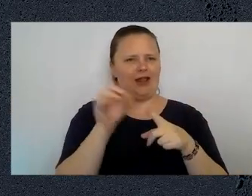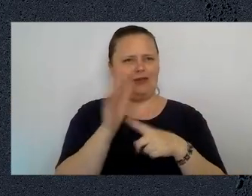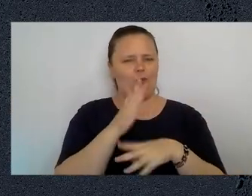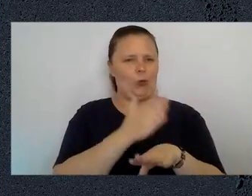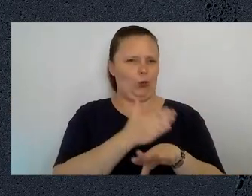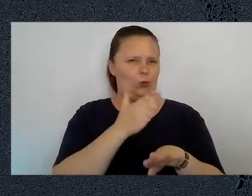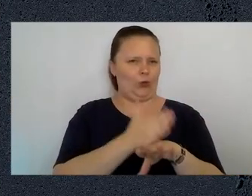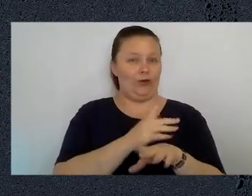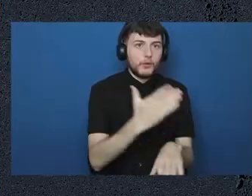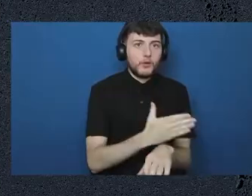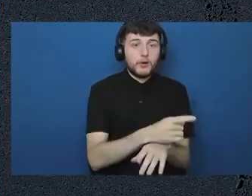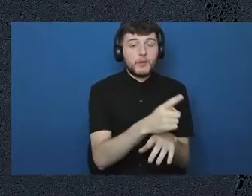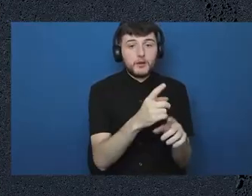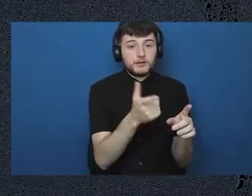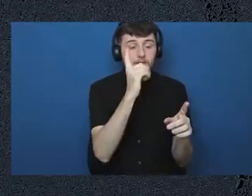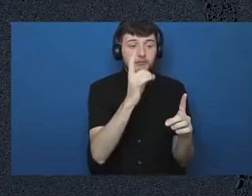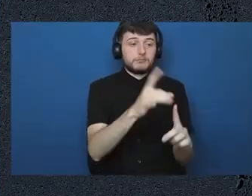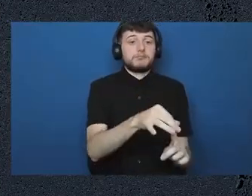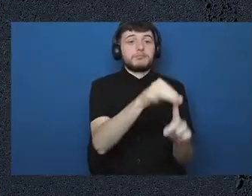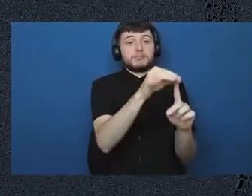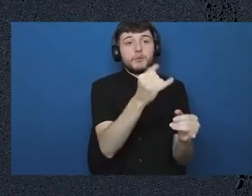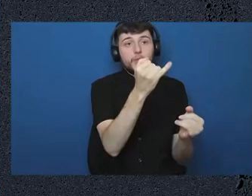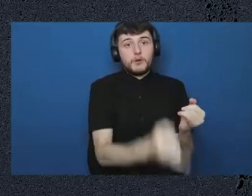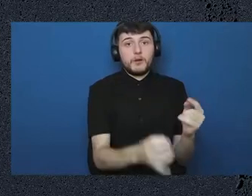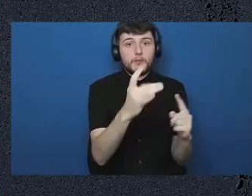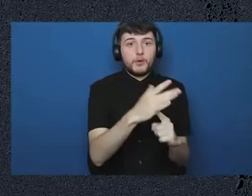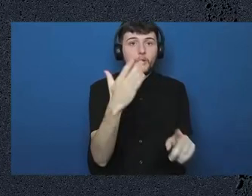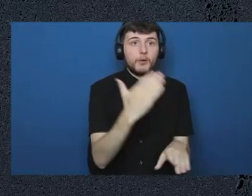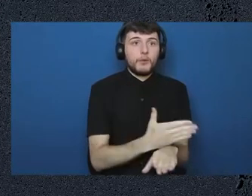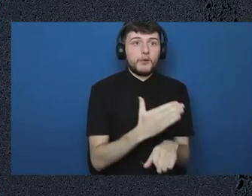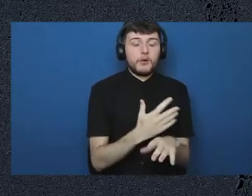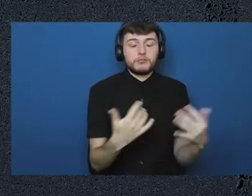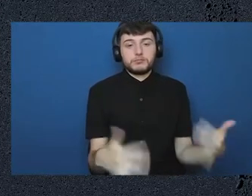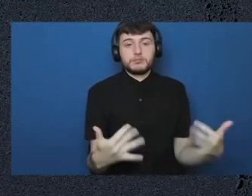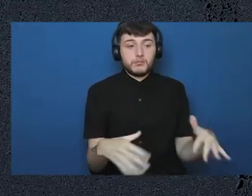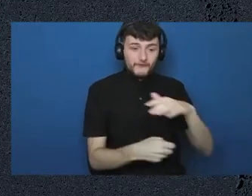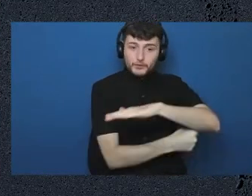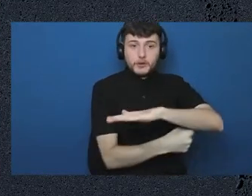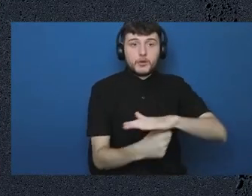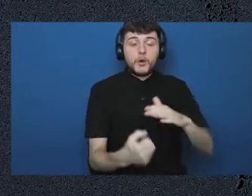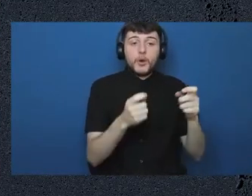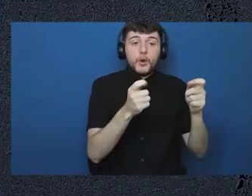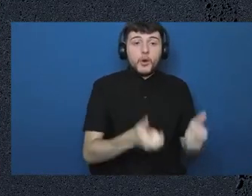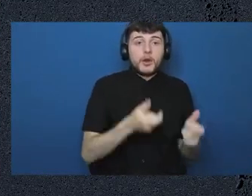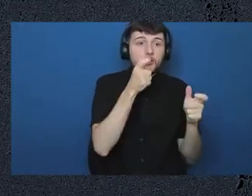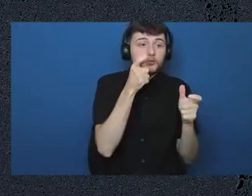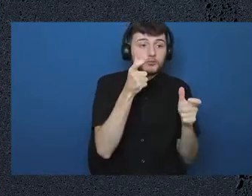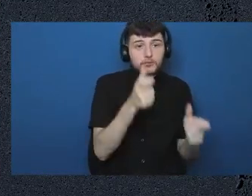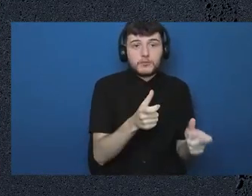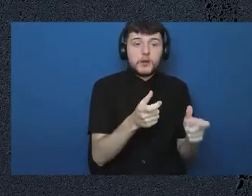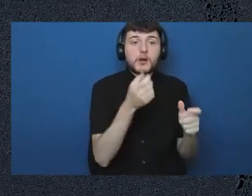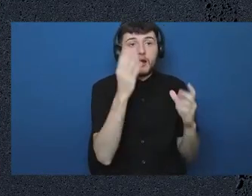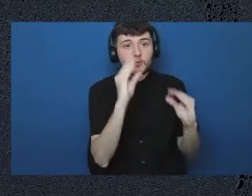actually doing the most important work. It's absolutely foundational. Early childhood education, primary school and secondary education,